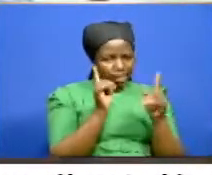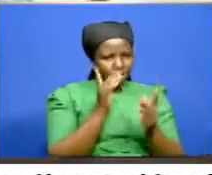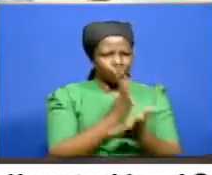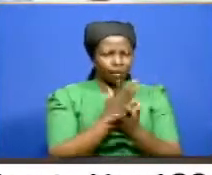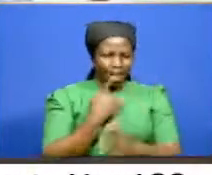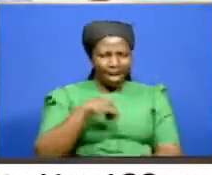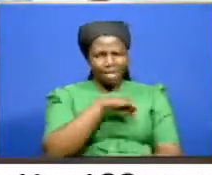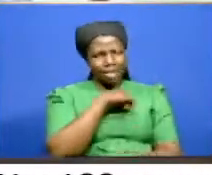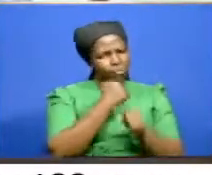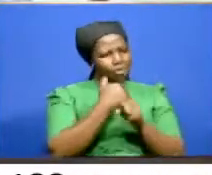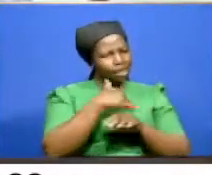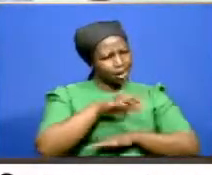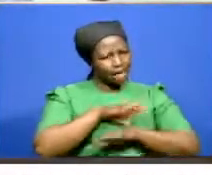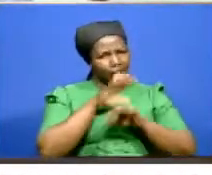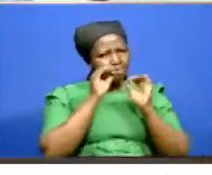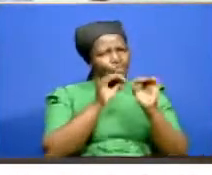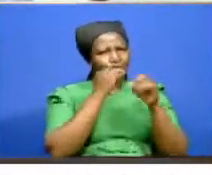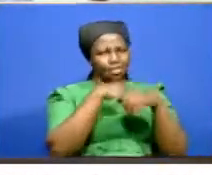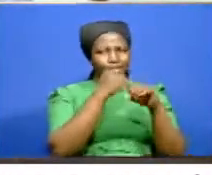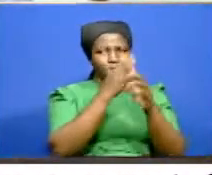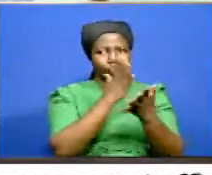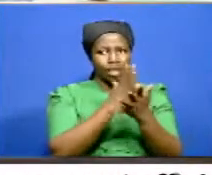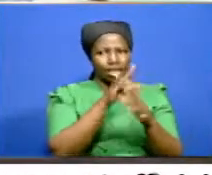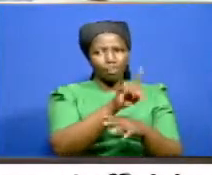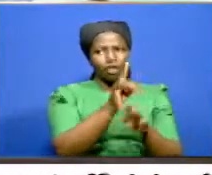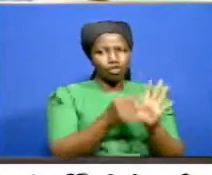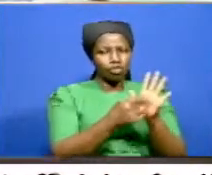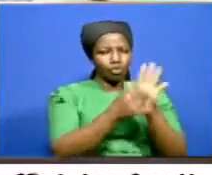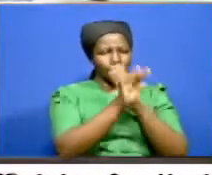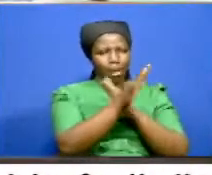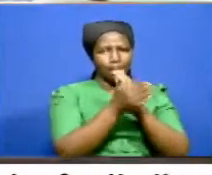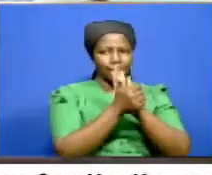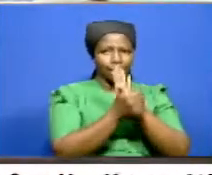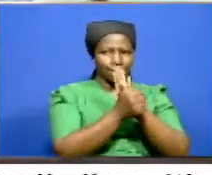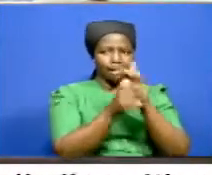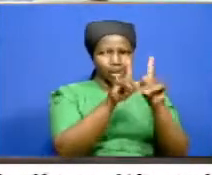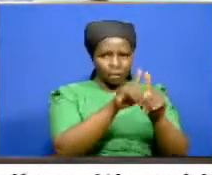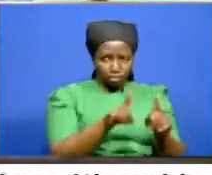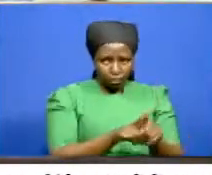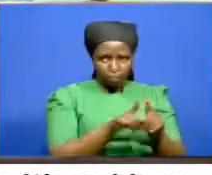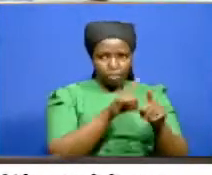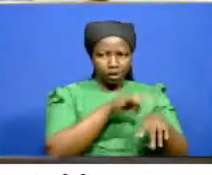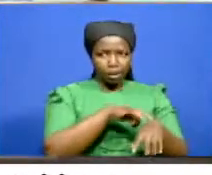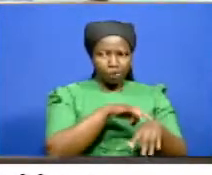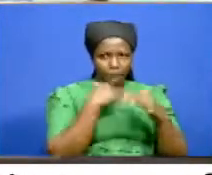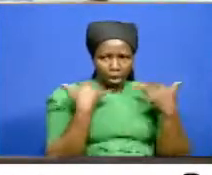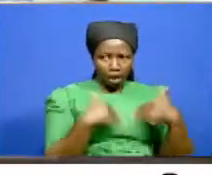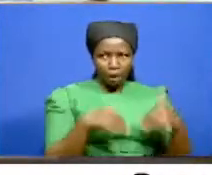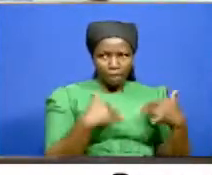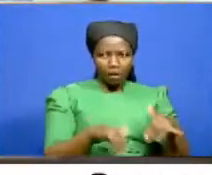not doing enough to make sure that, you know, they get to showcase their talent even for the, while playing for the national team.